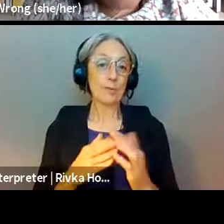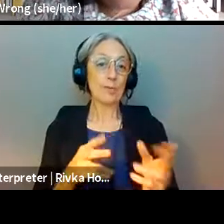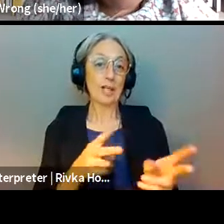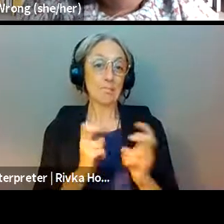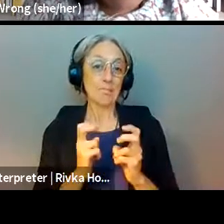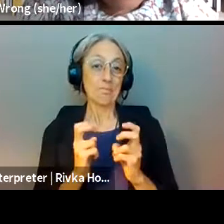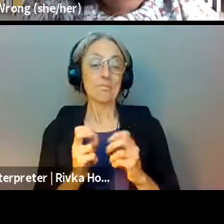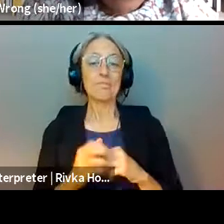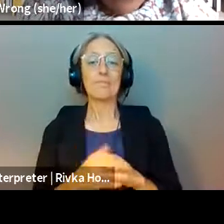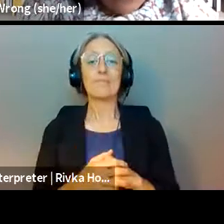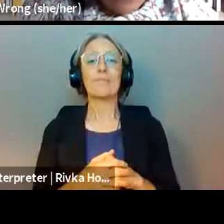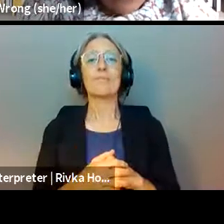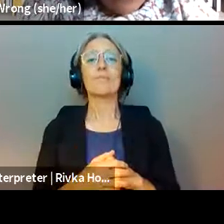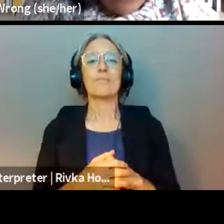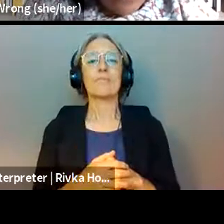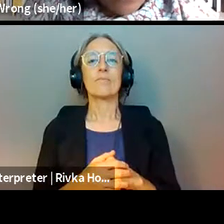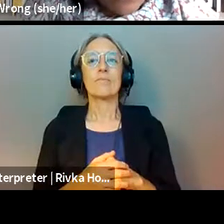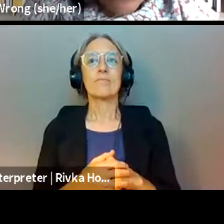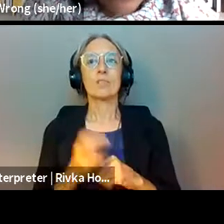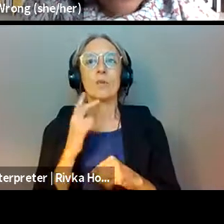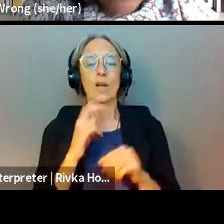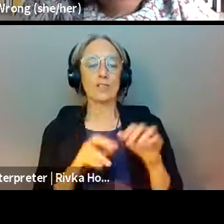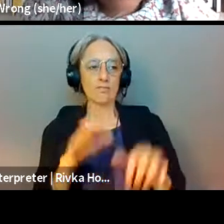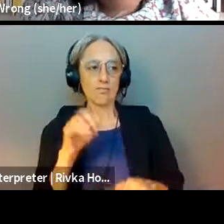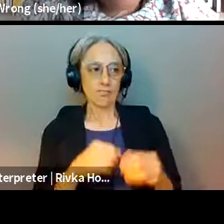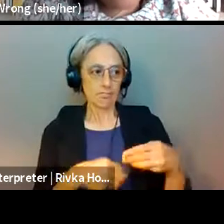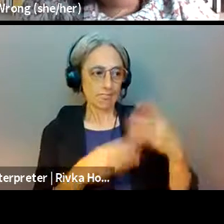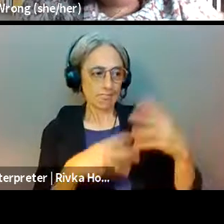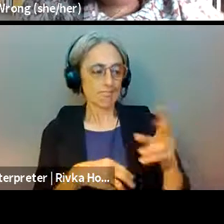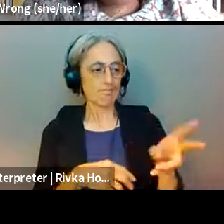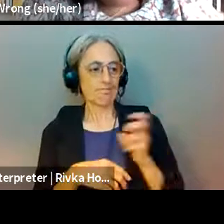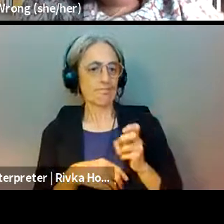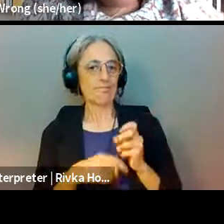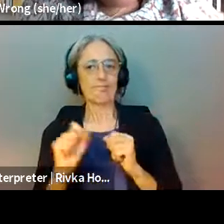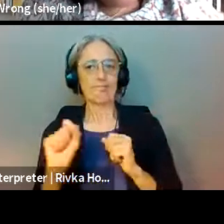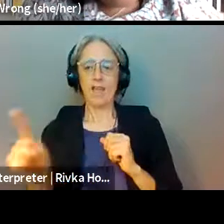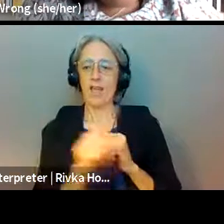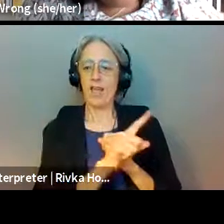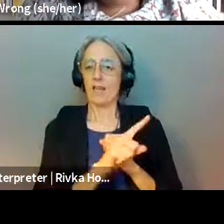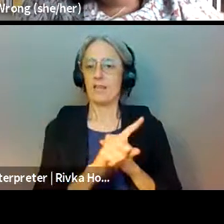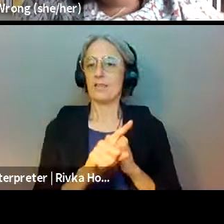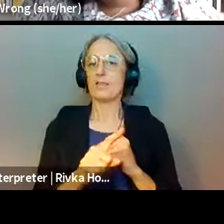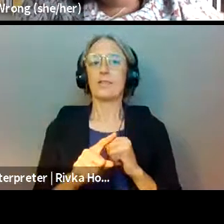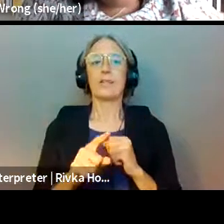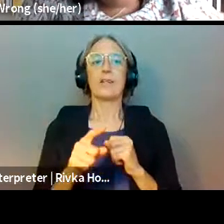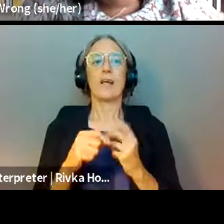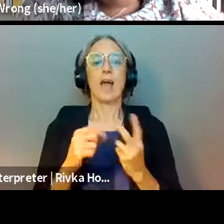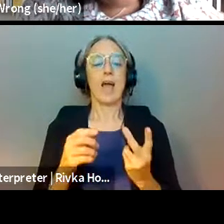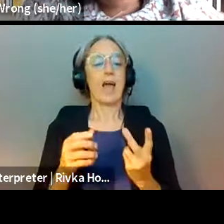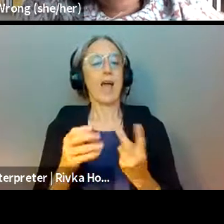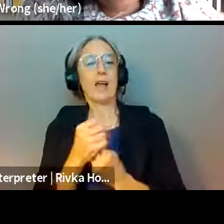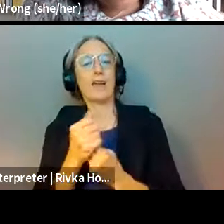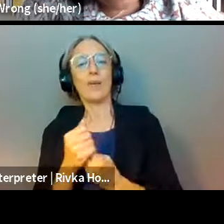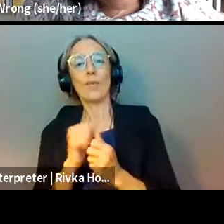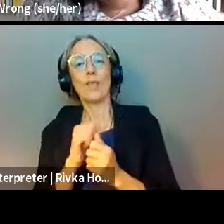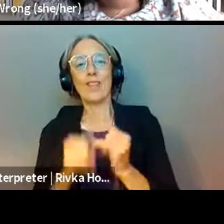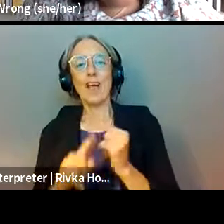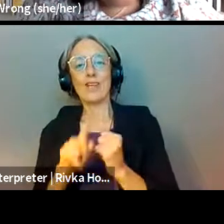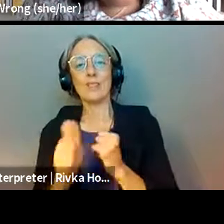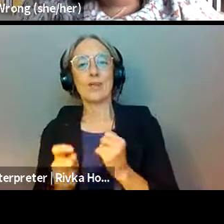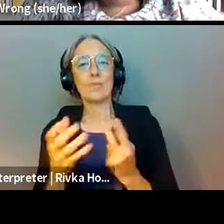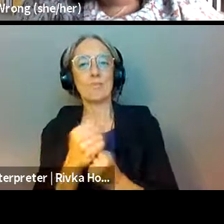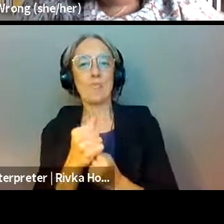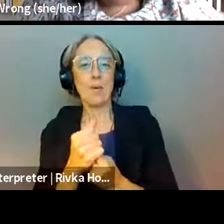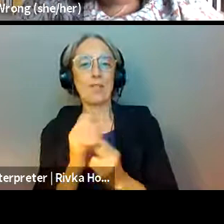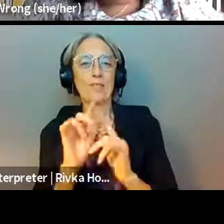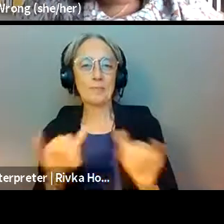wanted to actually pull one of the questions that we got and combine it with our last question, which